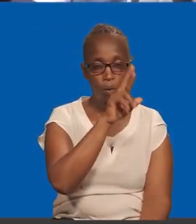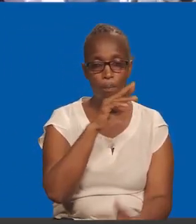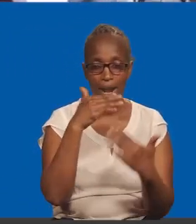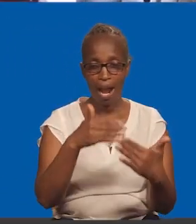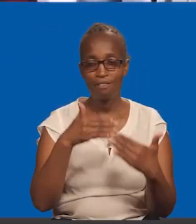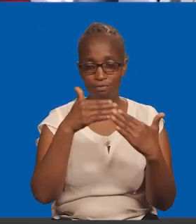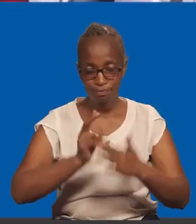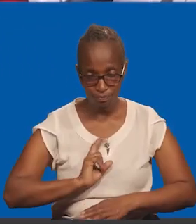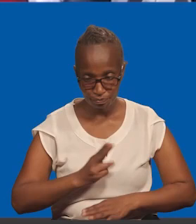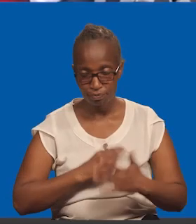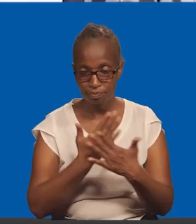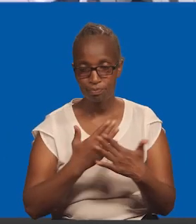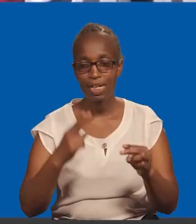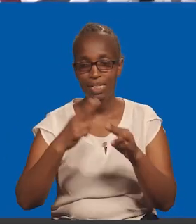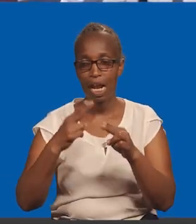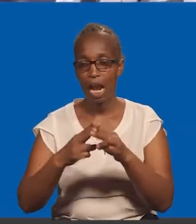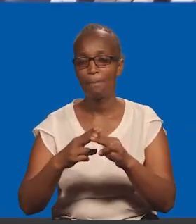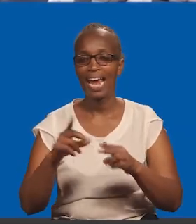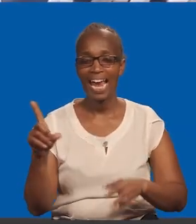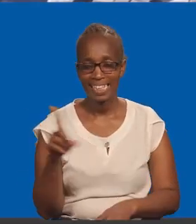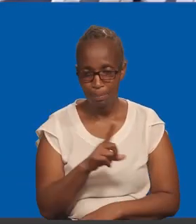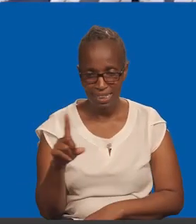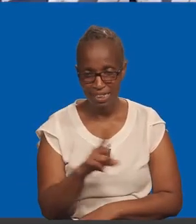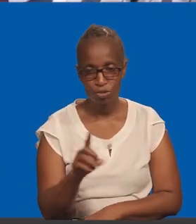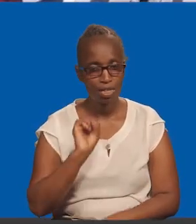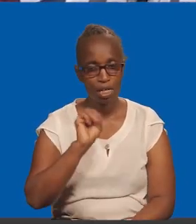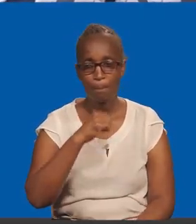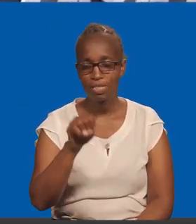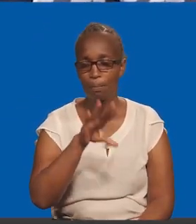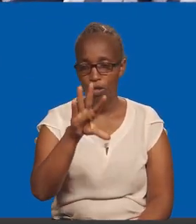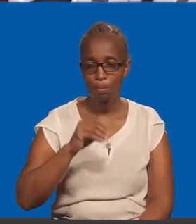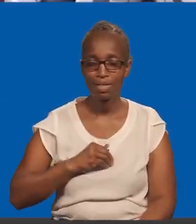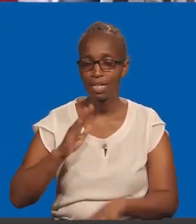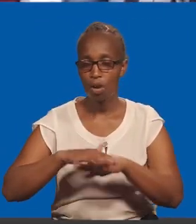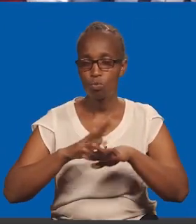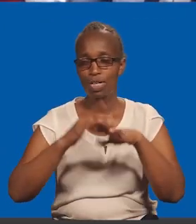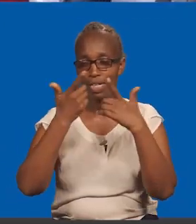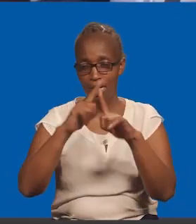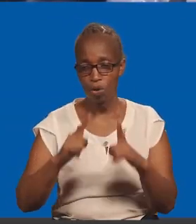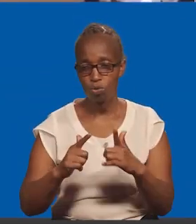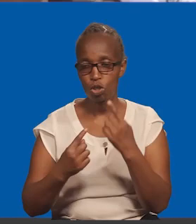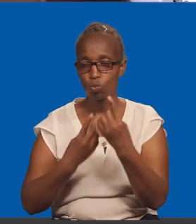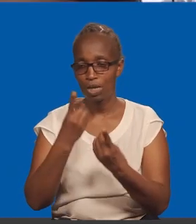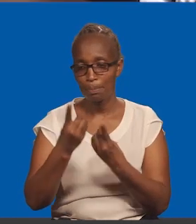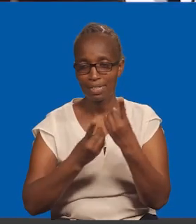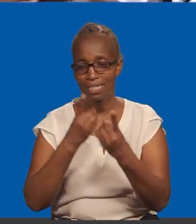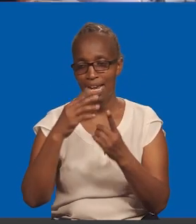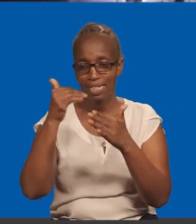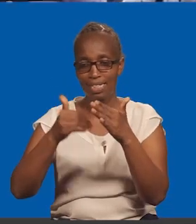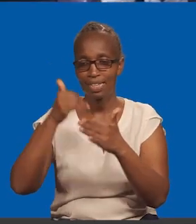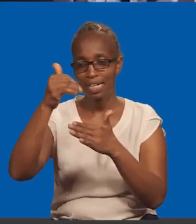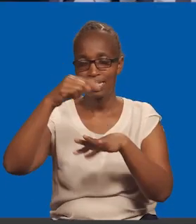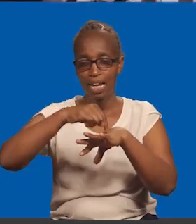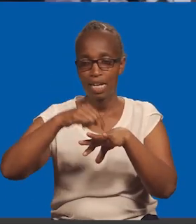us something called intimidation, forcing us to accept an illegality. In a good language, tutawambia next step